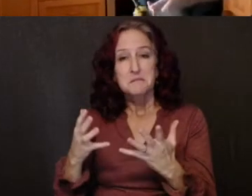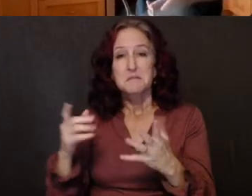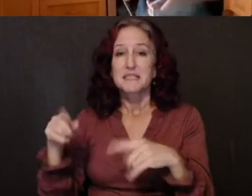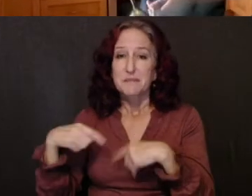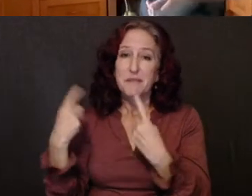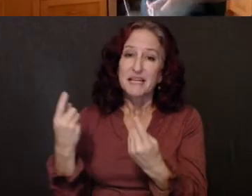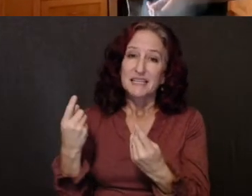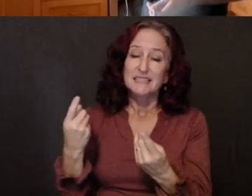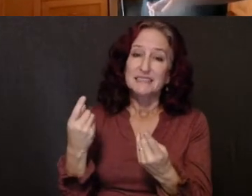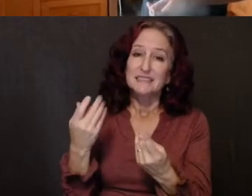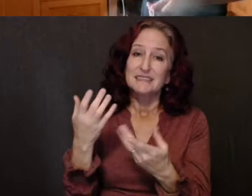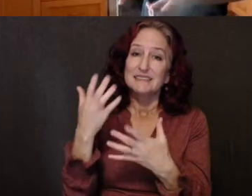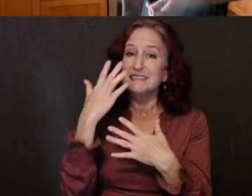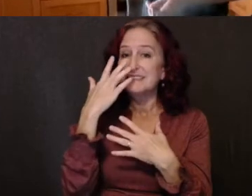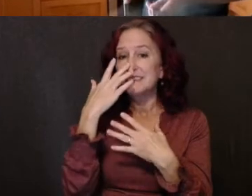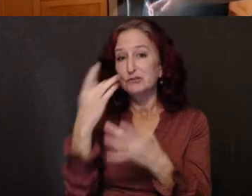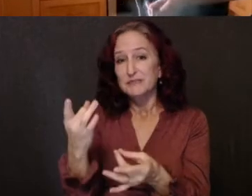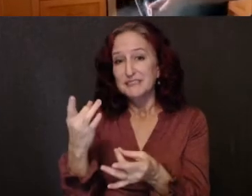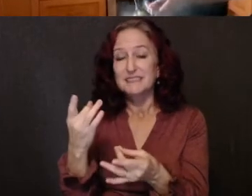I started